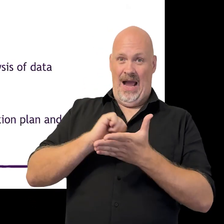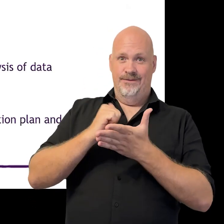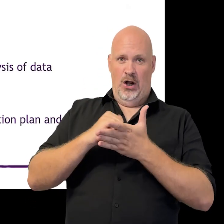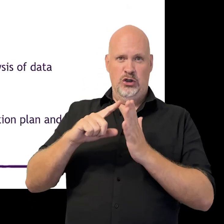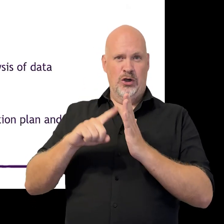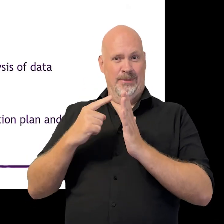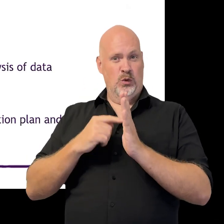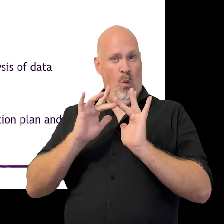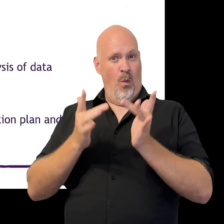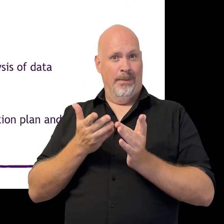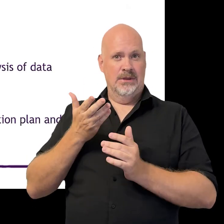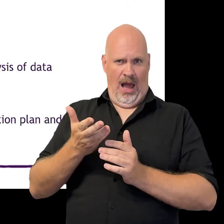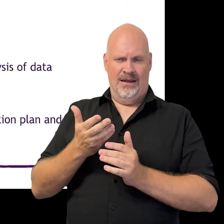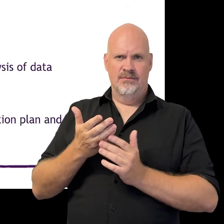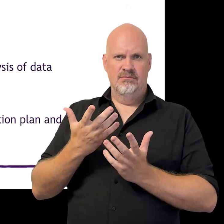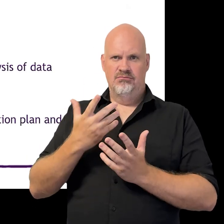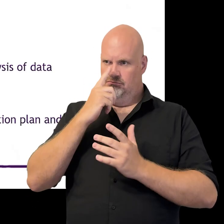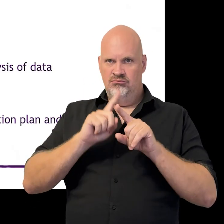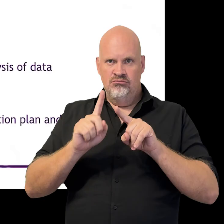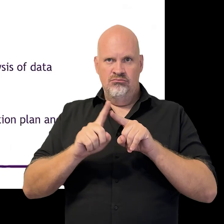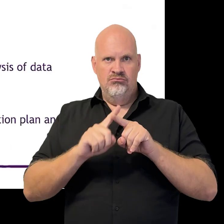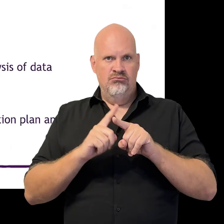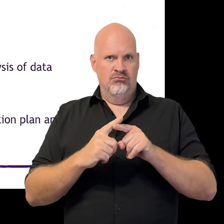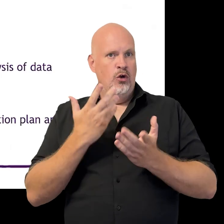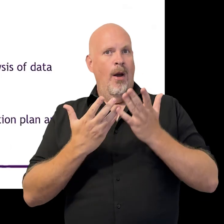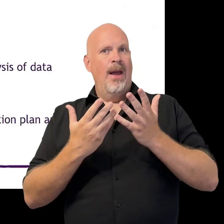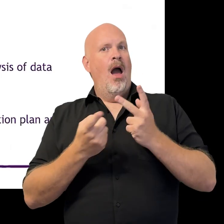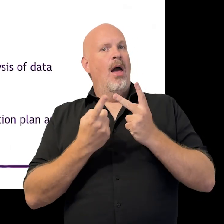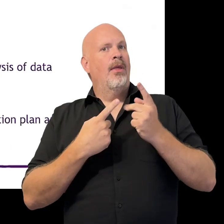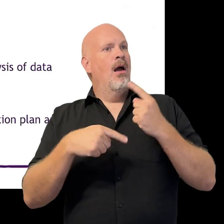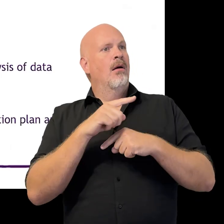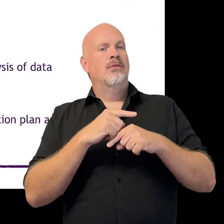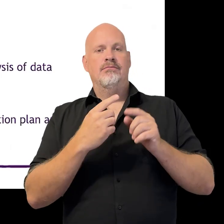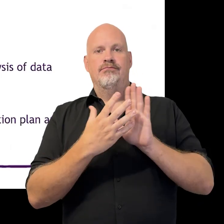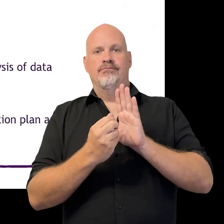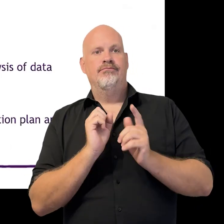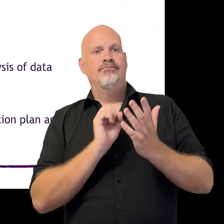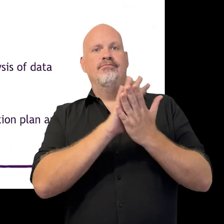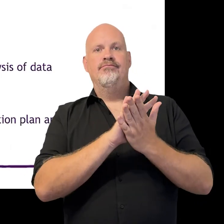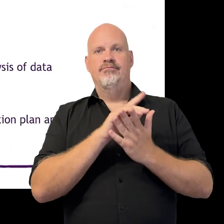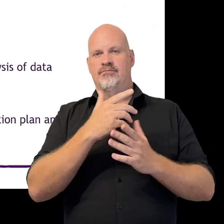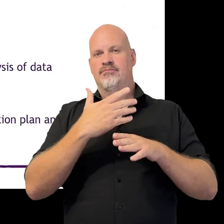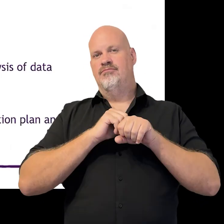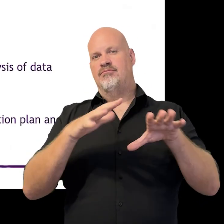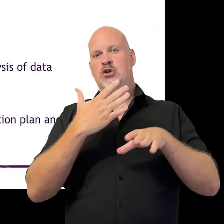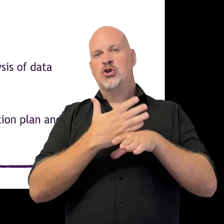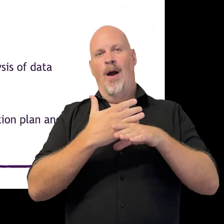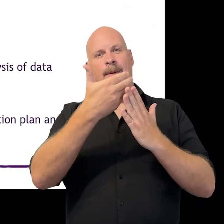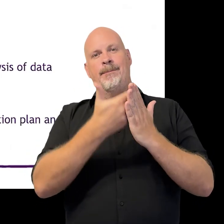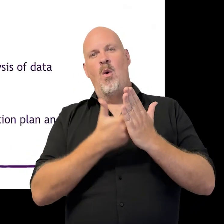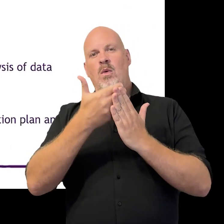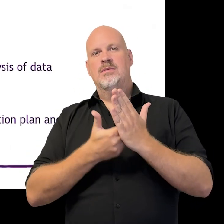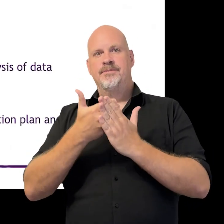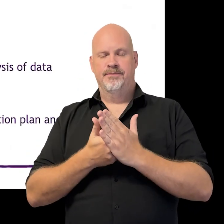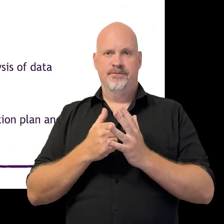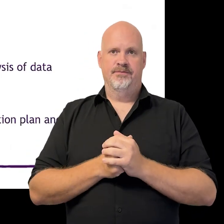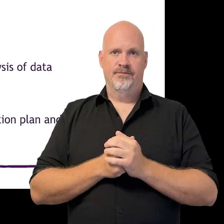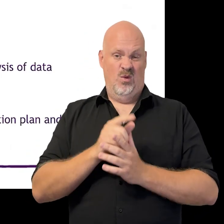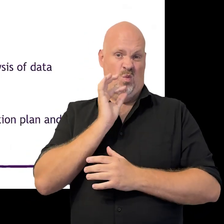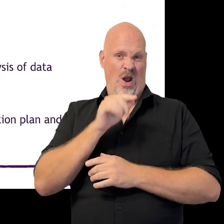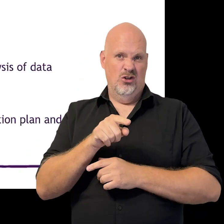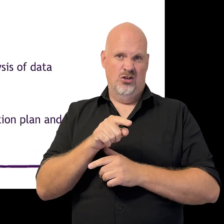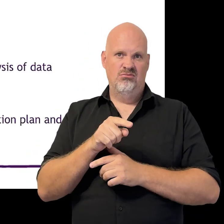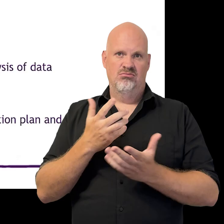a research report, and that is the assessment. As I said, it's a 4,000-word report, and your tutors